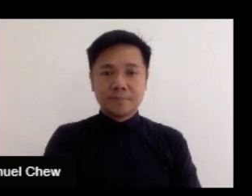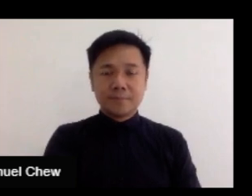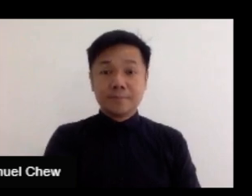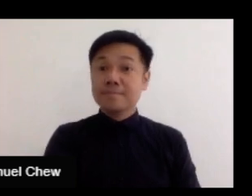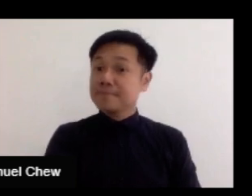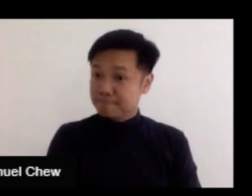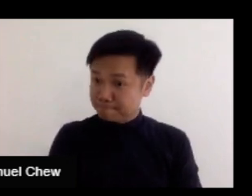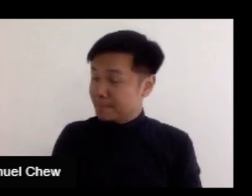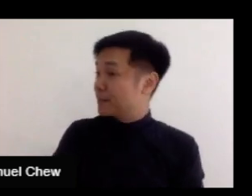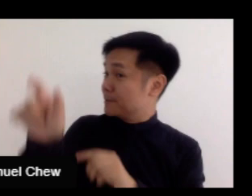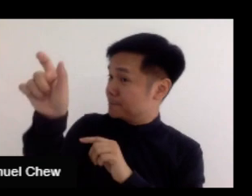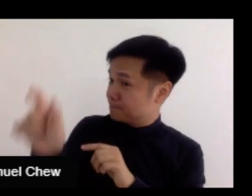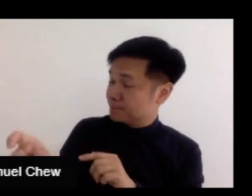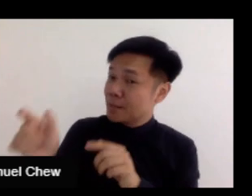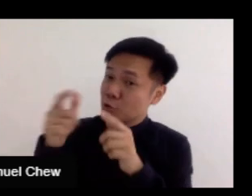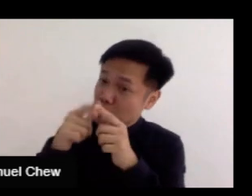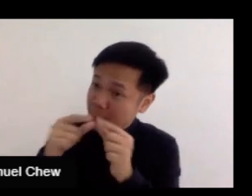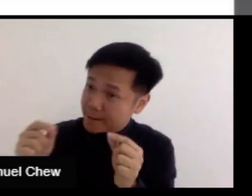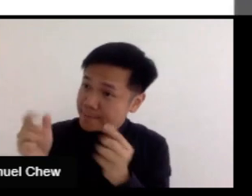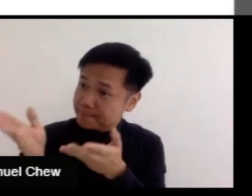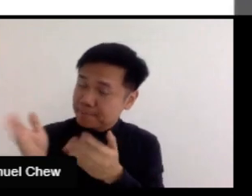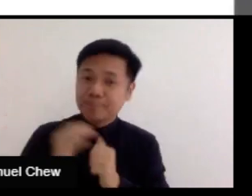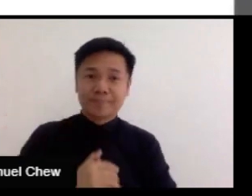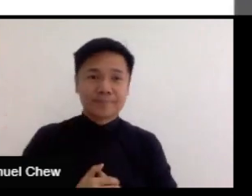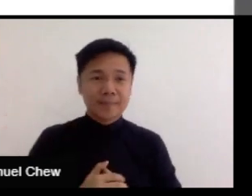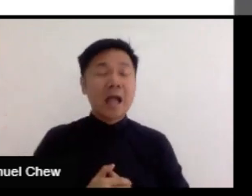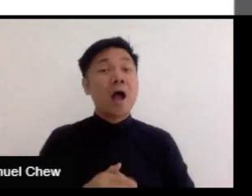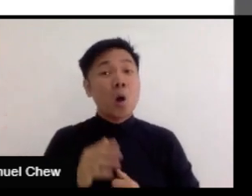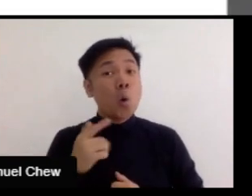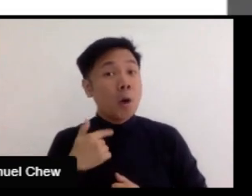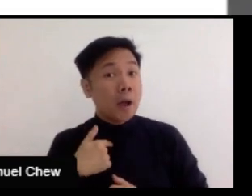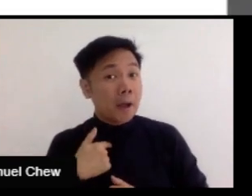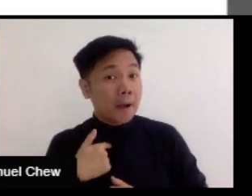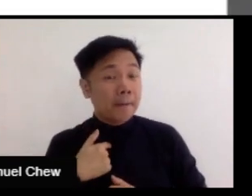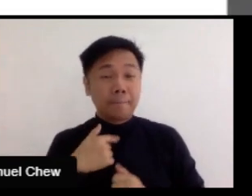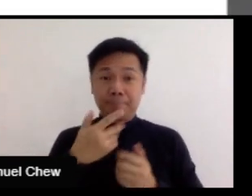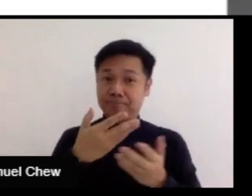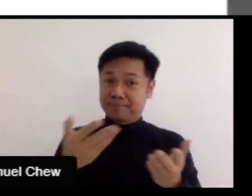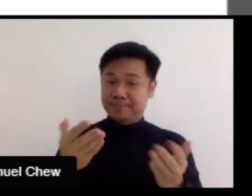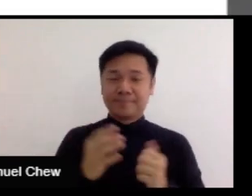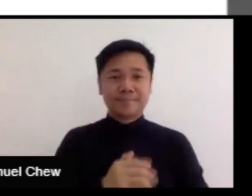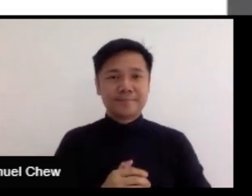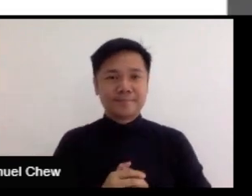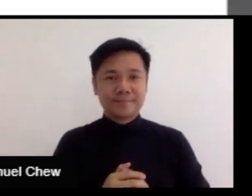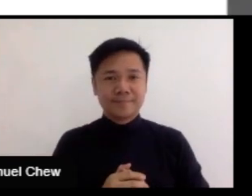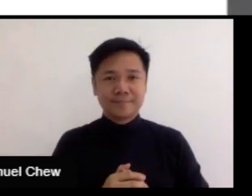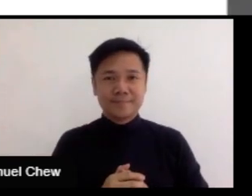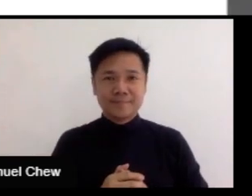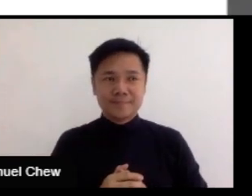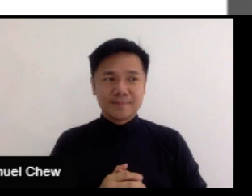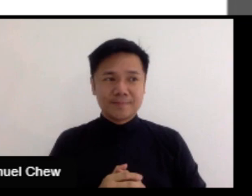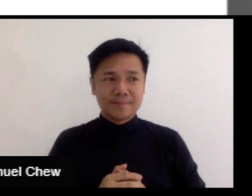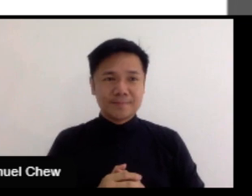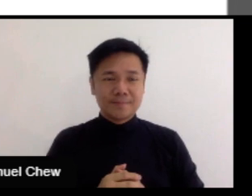Delegation of Japan. I think in the meantime, if the secretary could maybe